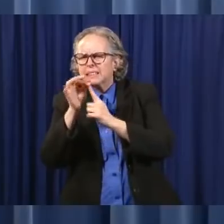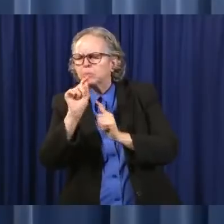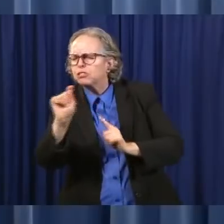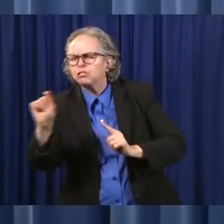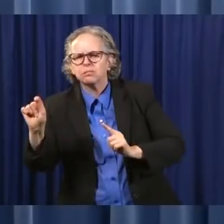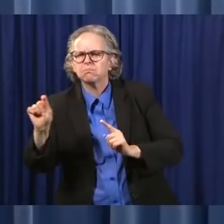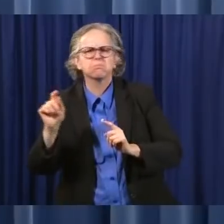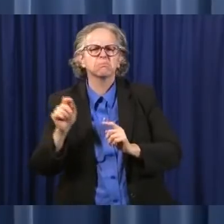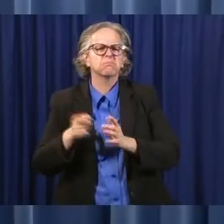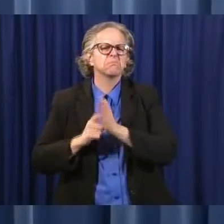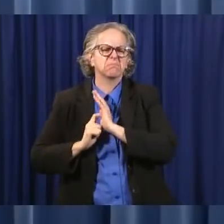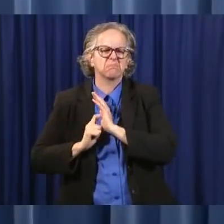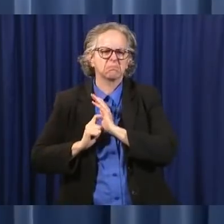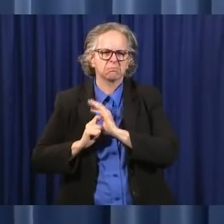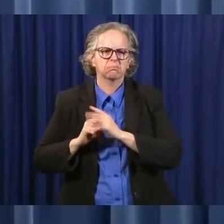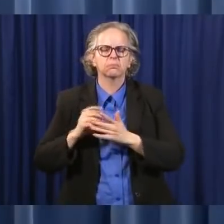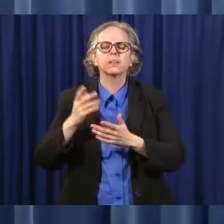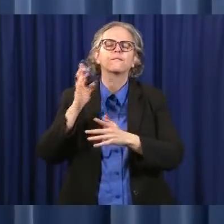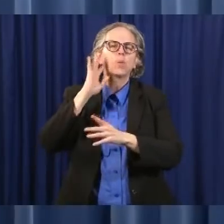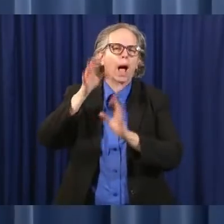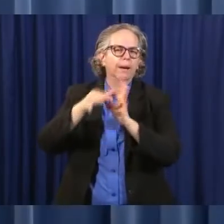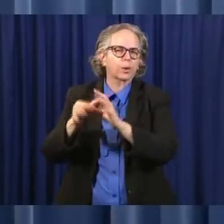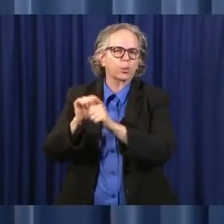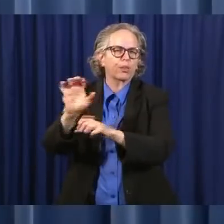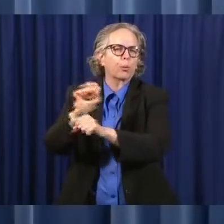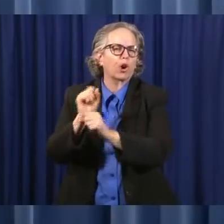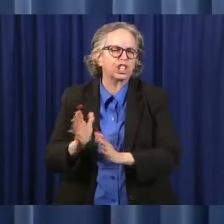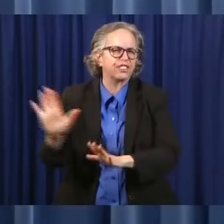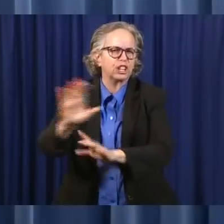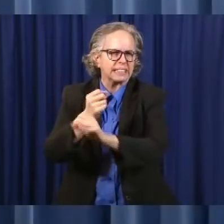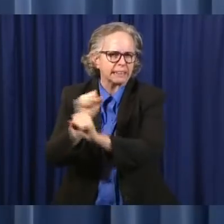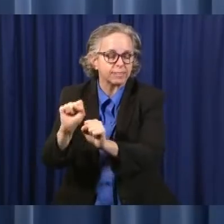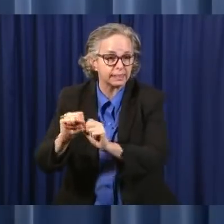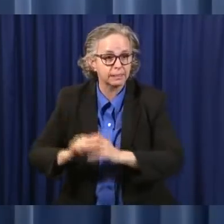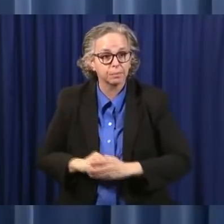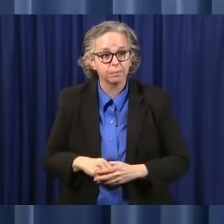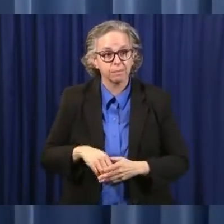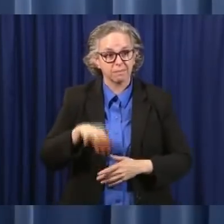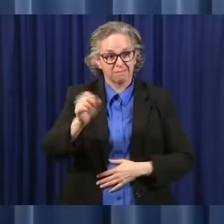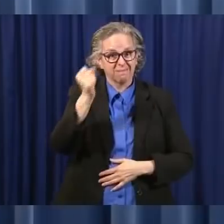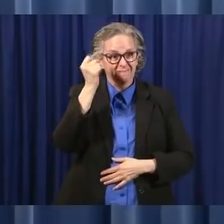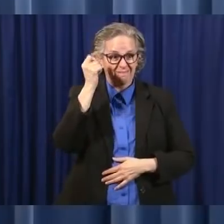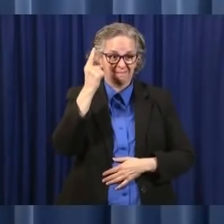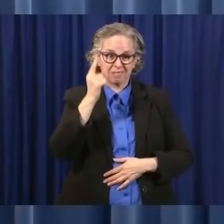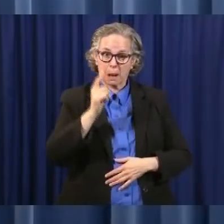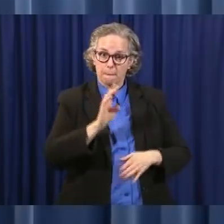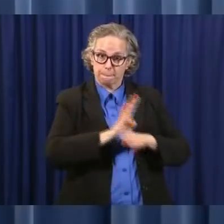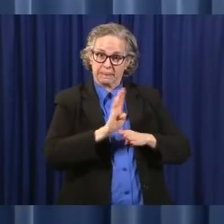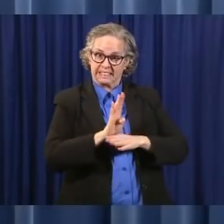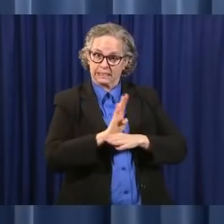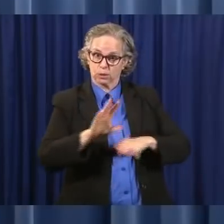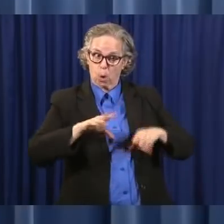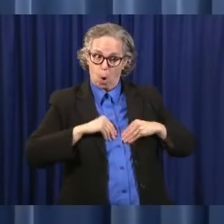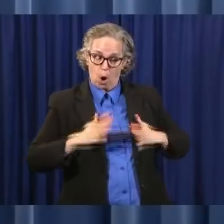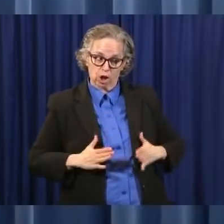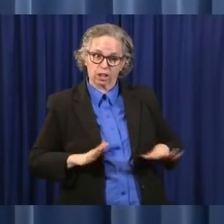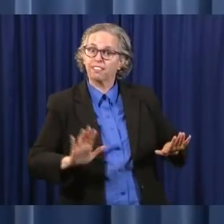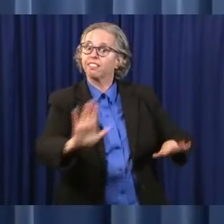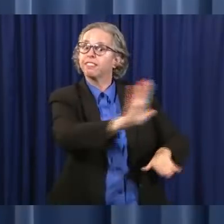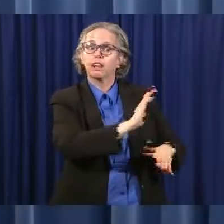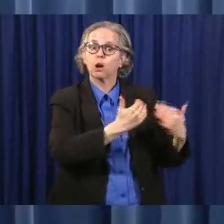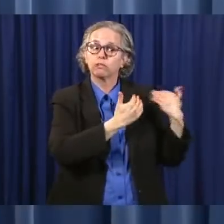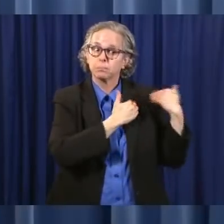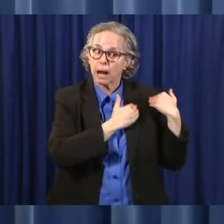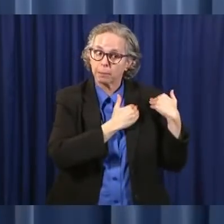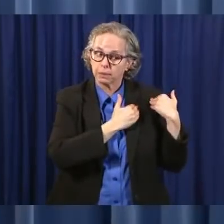safety. It's also up to individual business owners to decide if customers must wear the